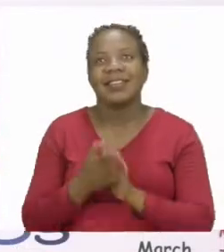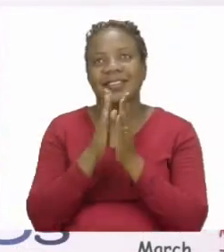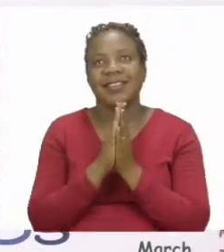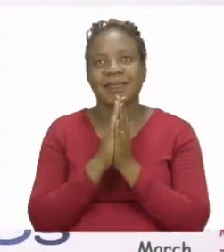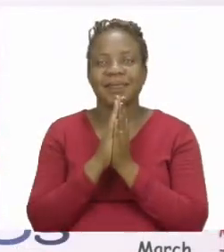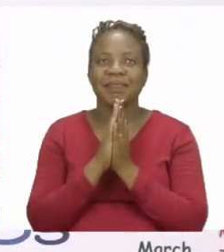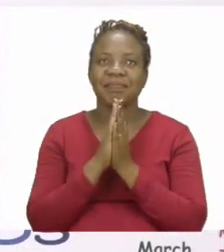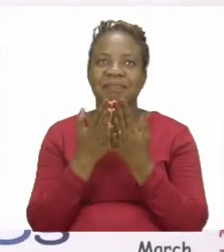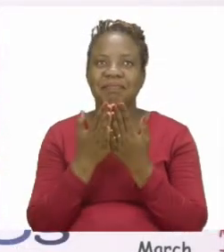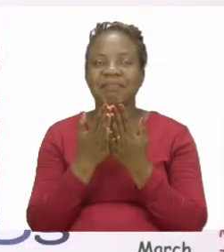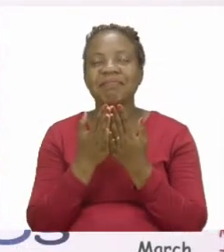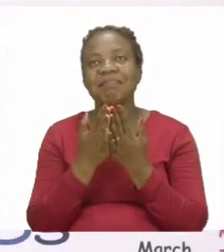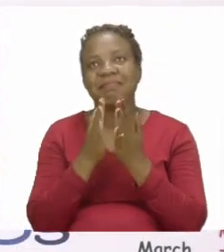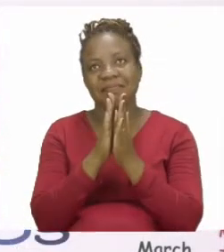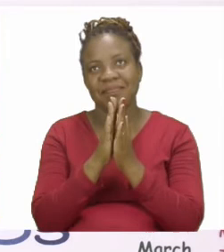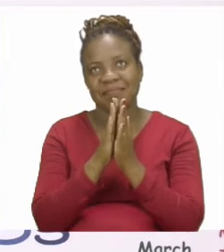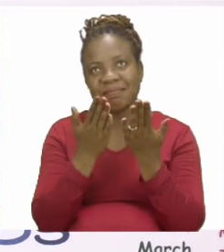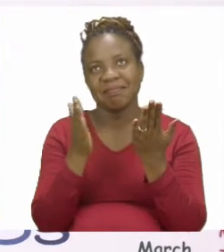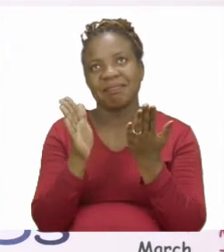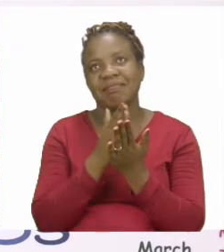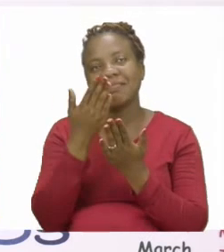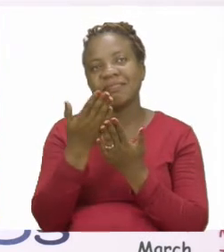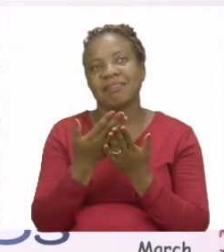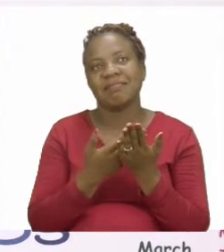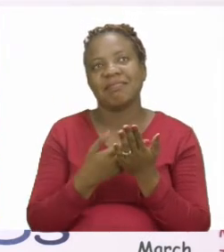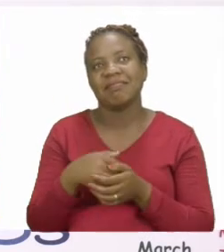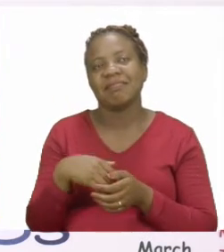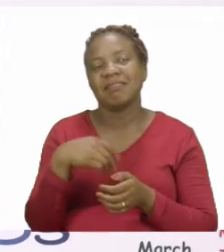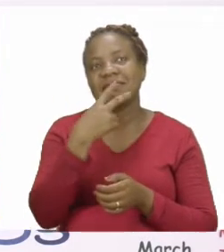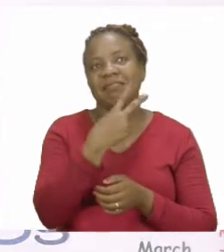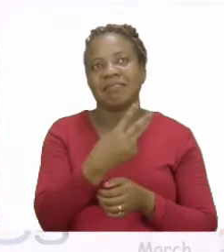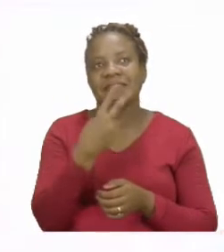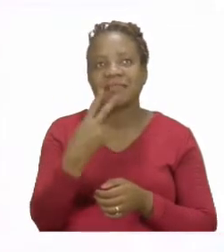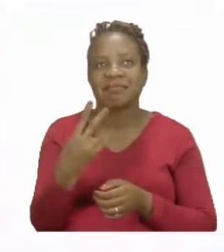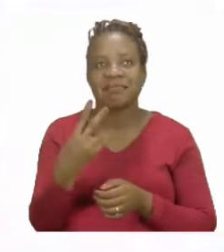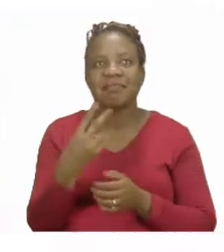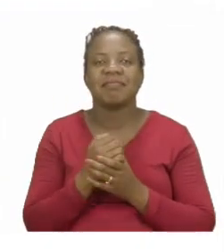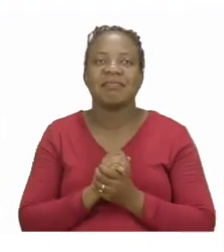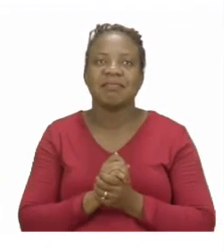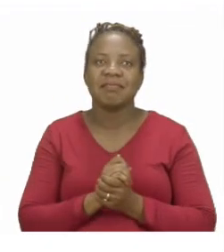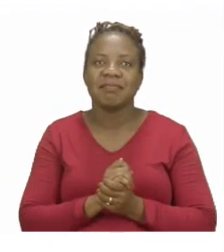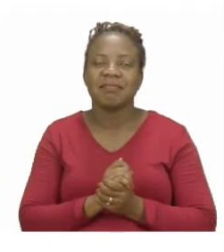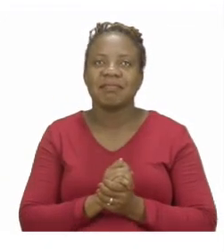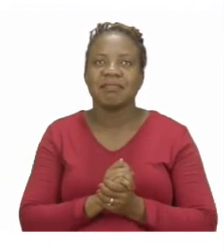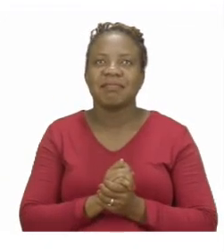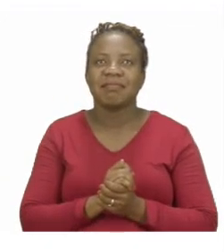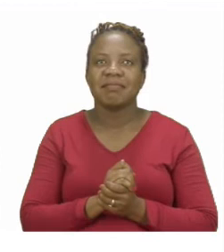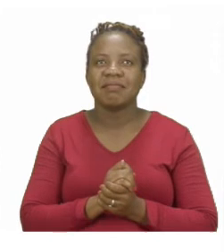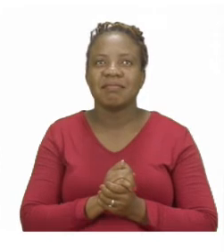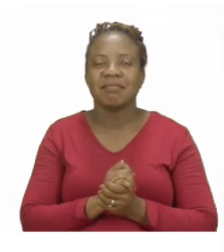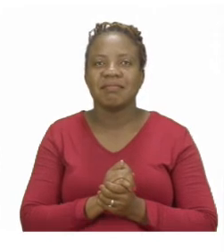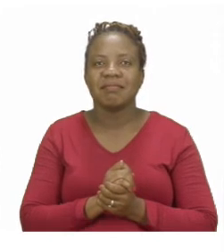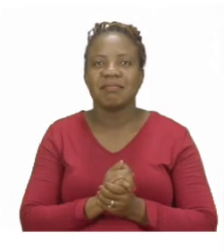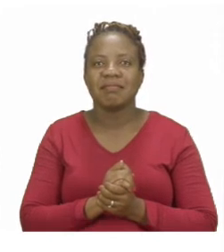For this part of the lesson, let's turn our booklets to page 22. On page